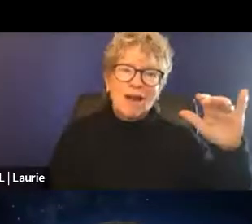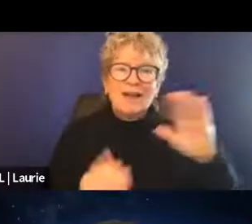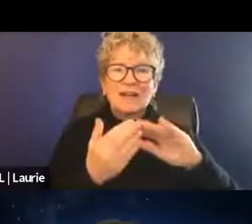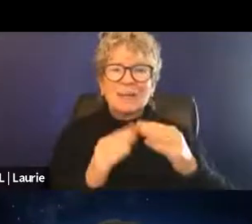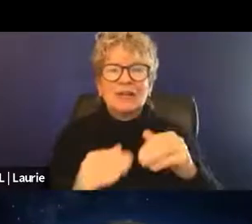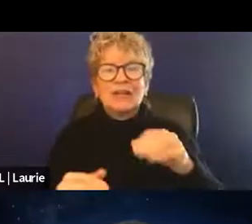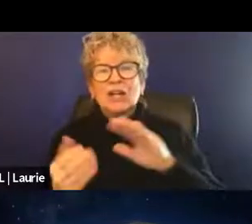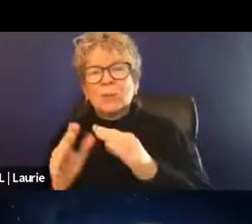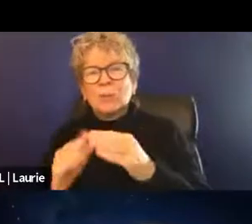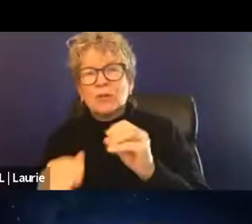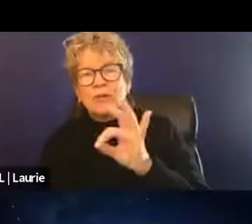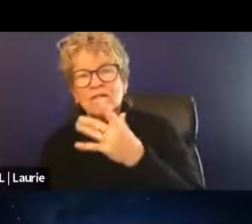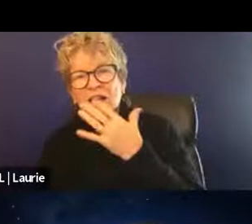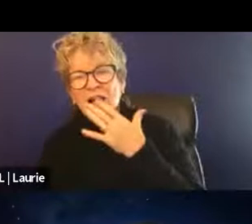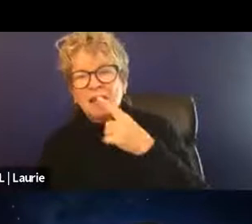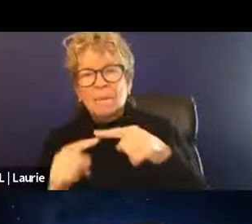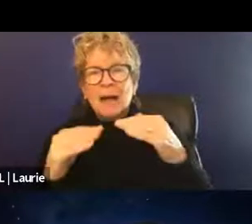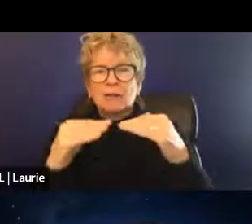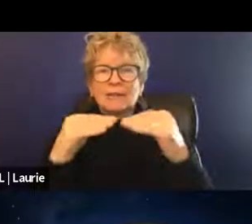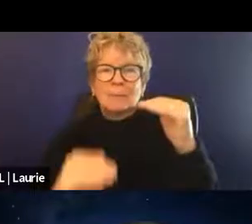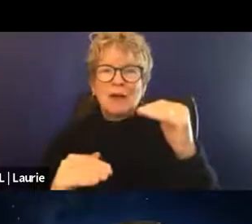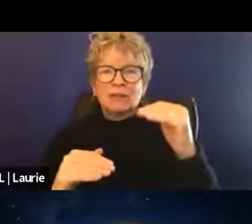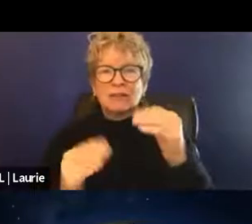color about disparities in services.